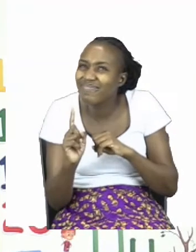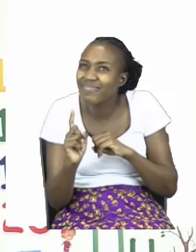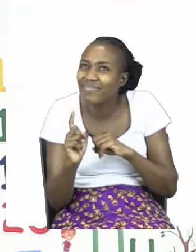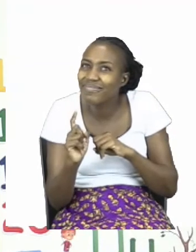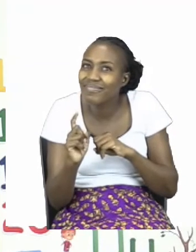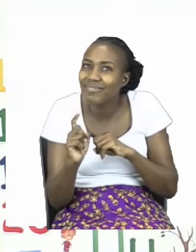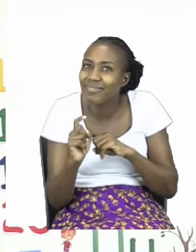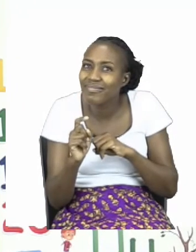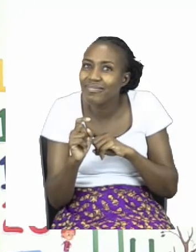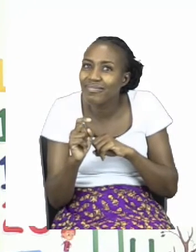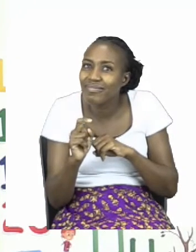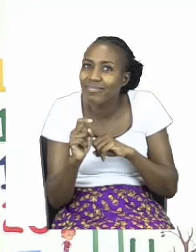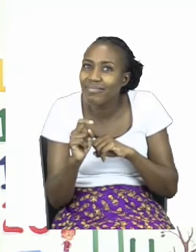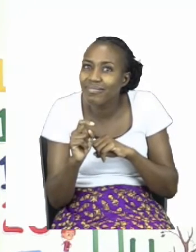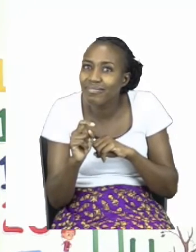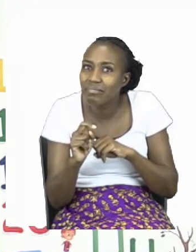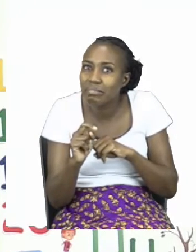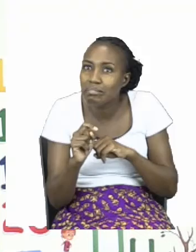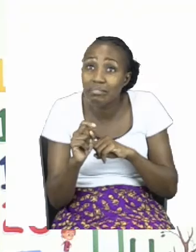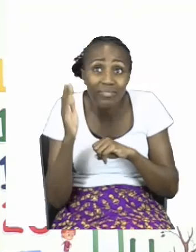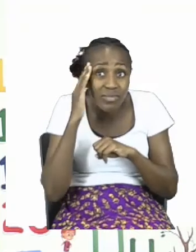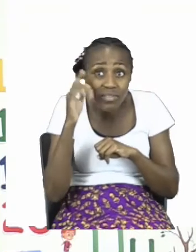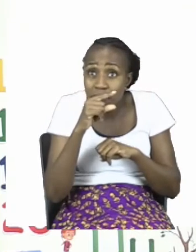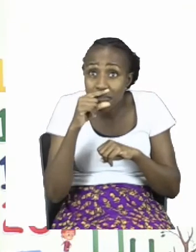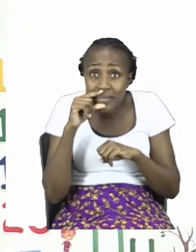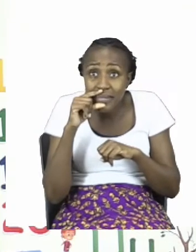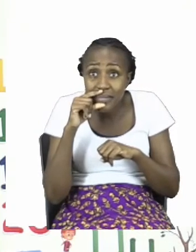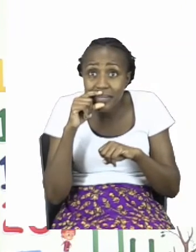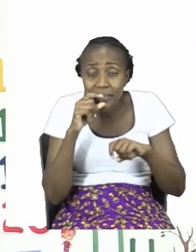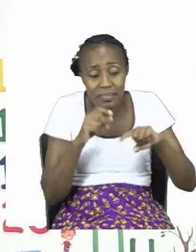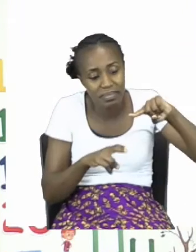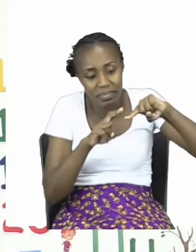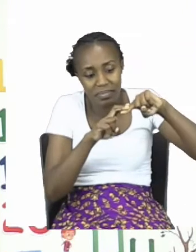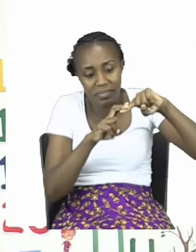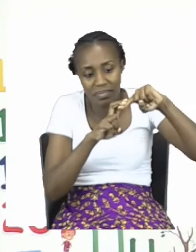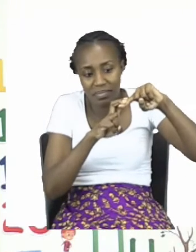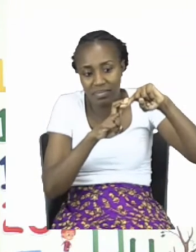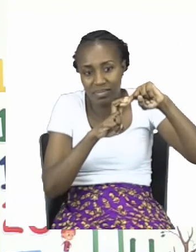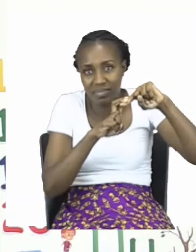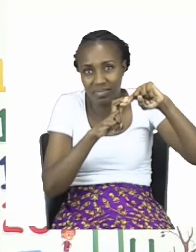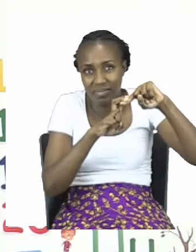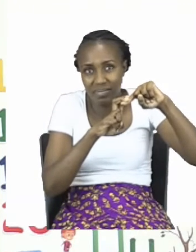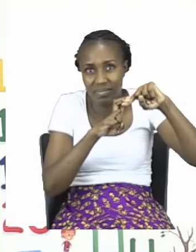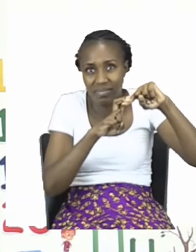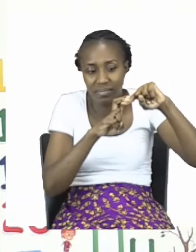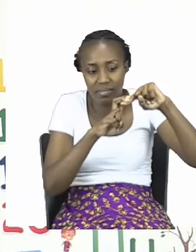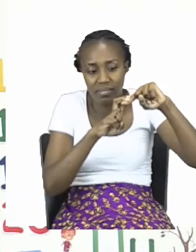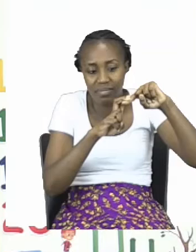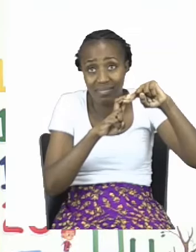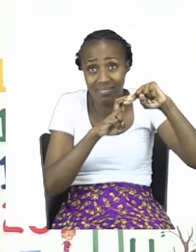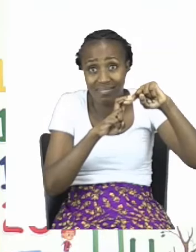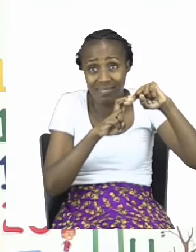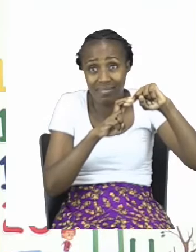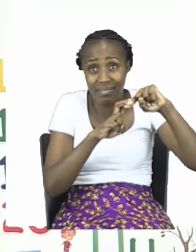together is a creature. He likes to fly at night, and they say he